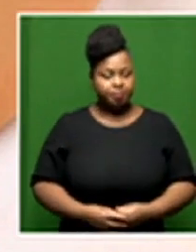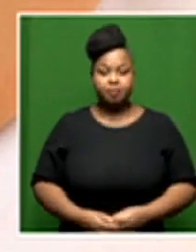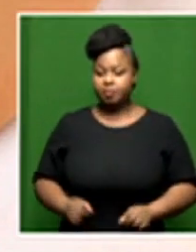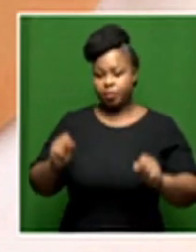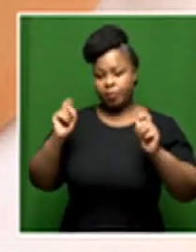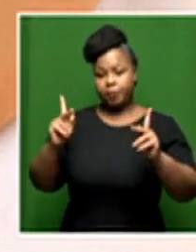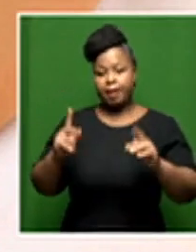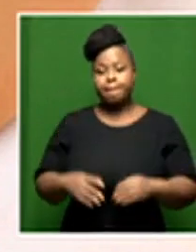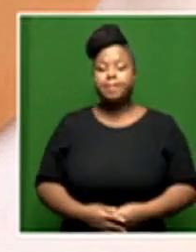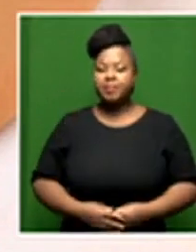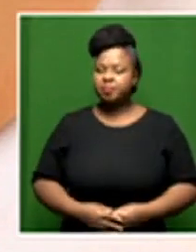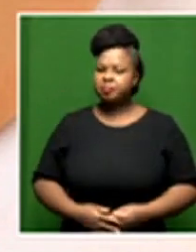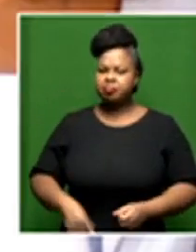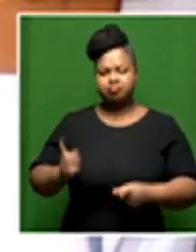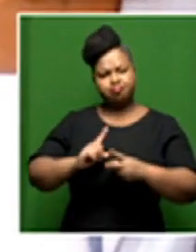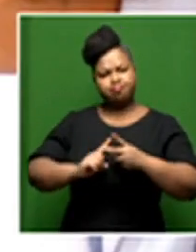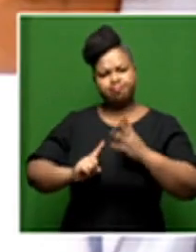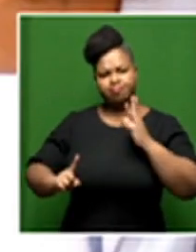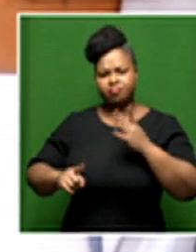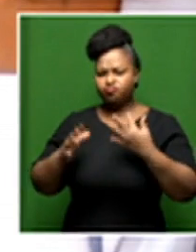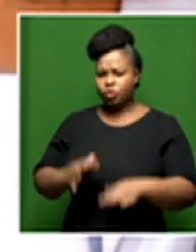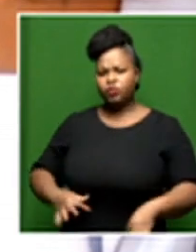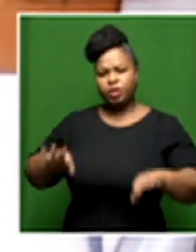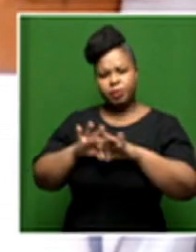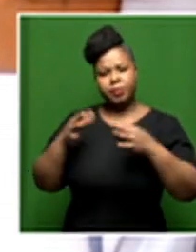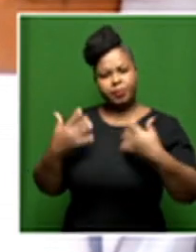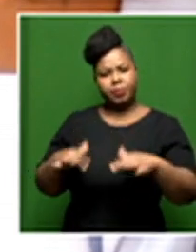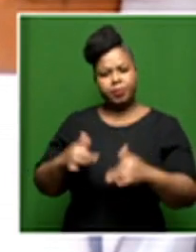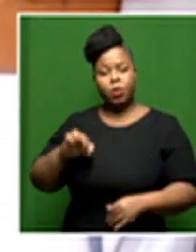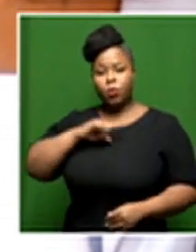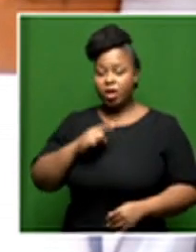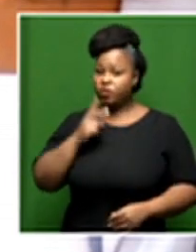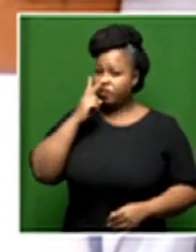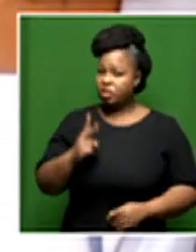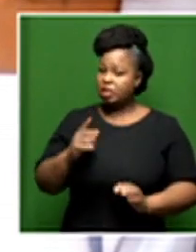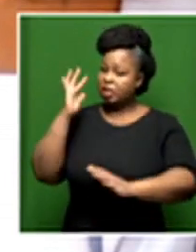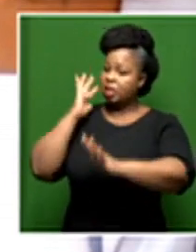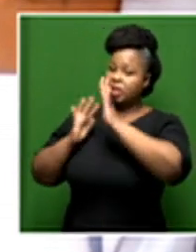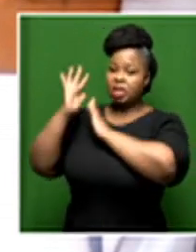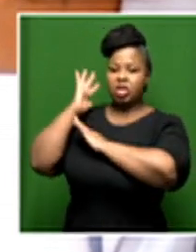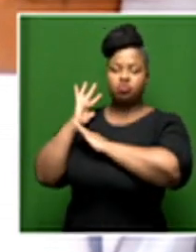Okay, they are very, very much available because if you can look at the history of